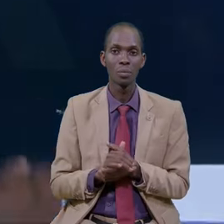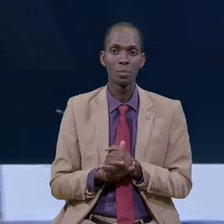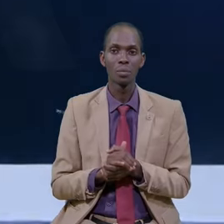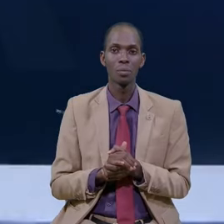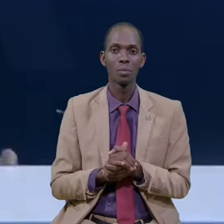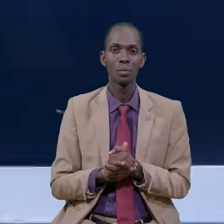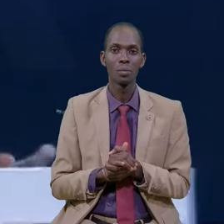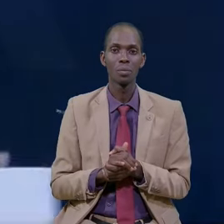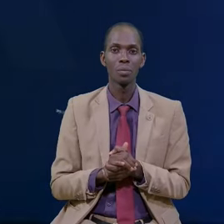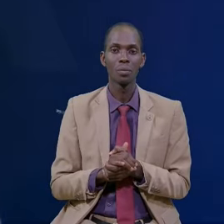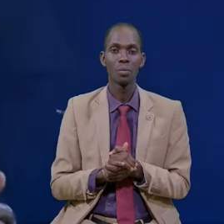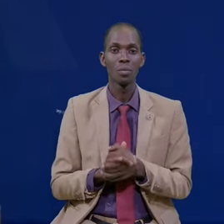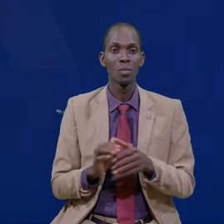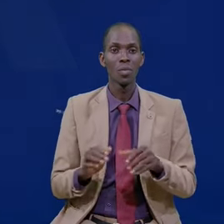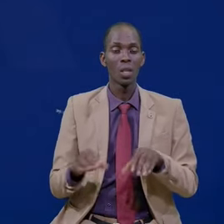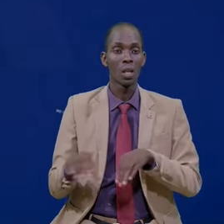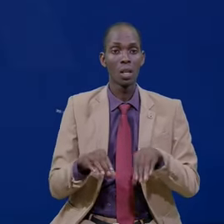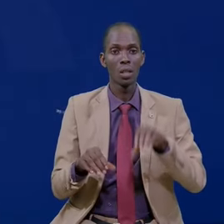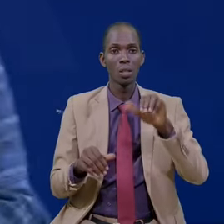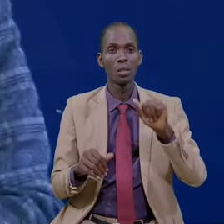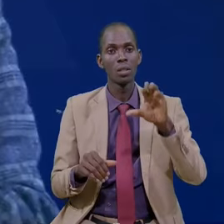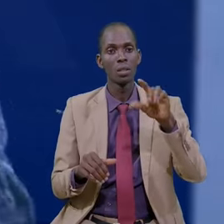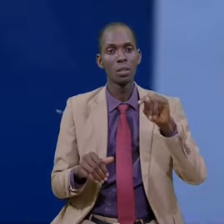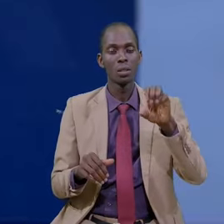3 in Acts 10: